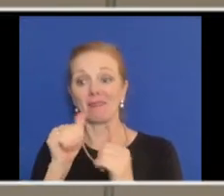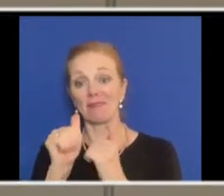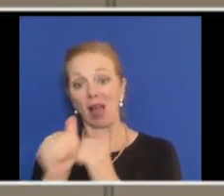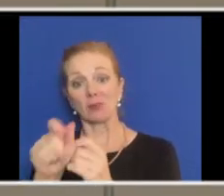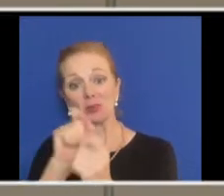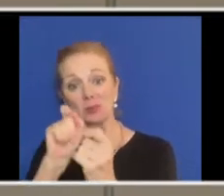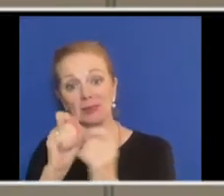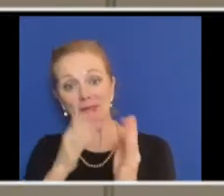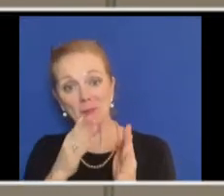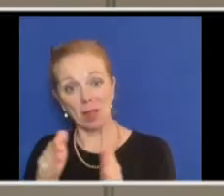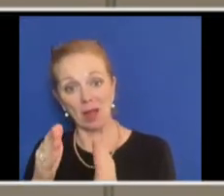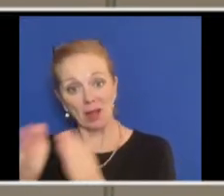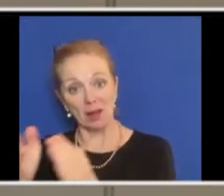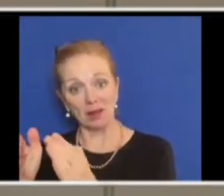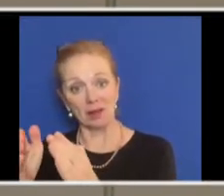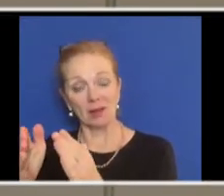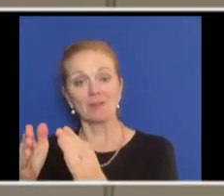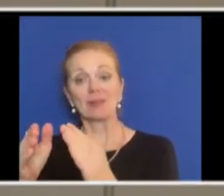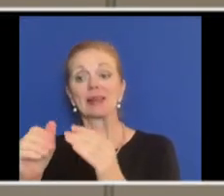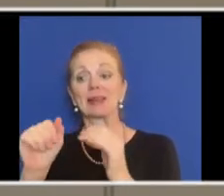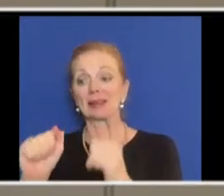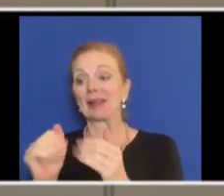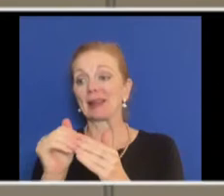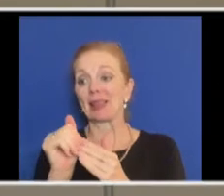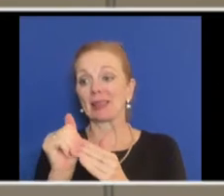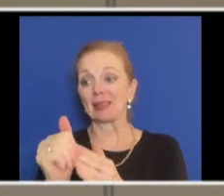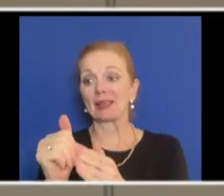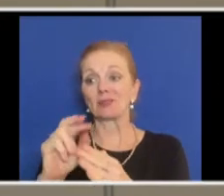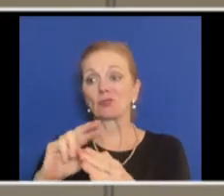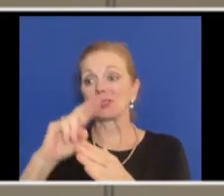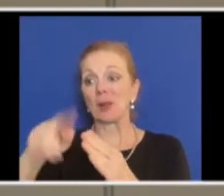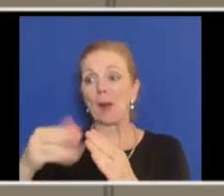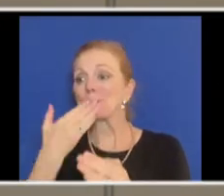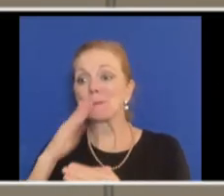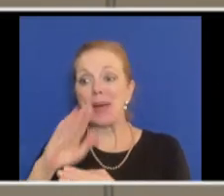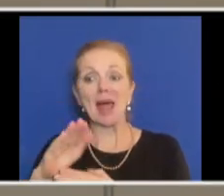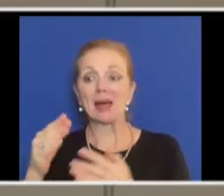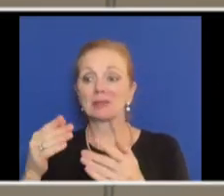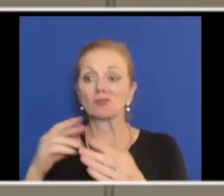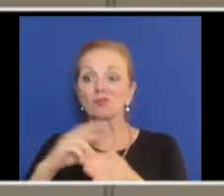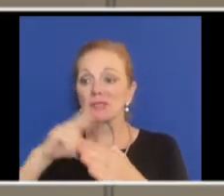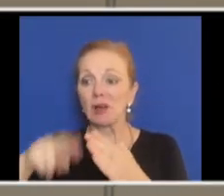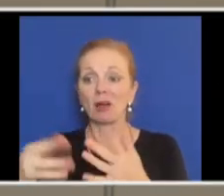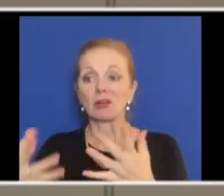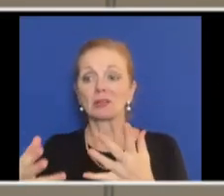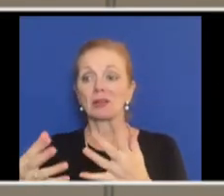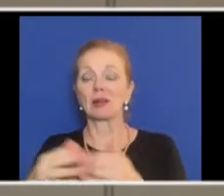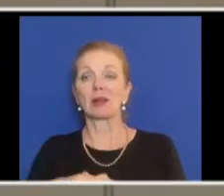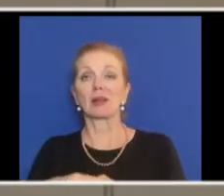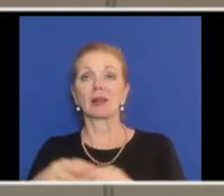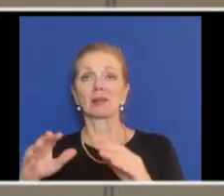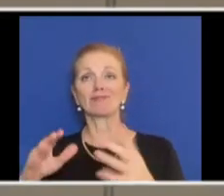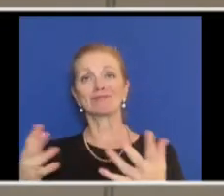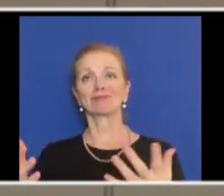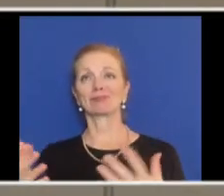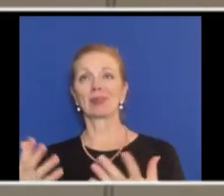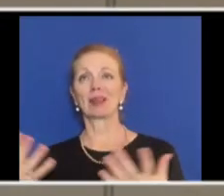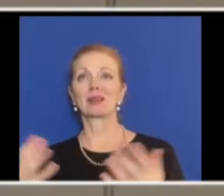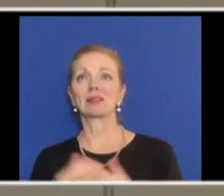um it can lead to bad things it could lead to a map that